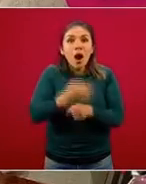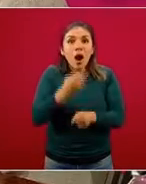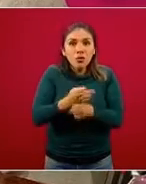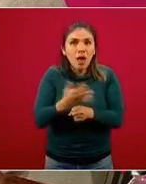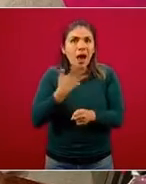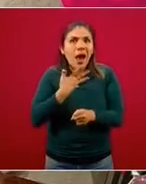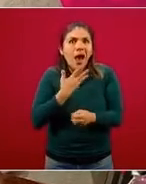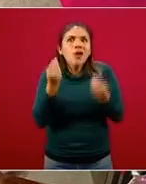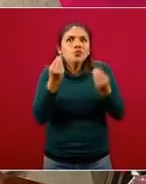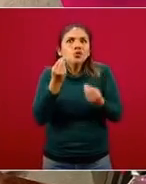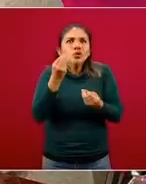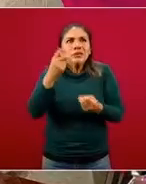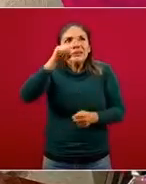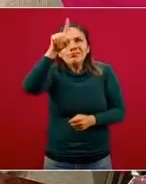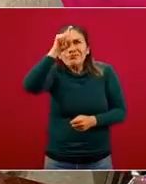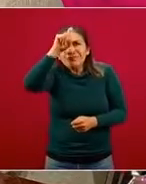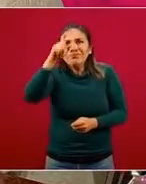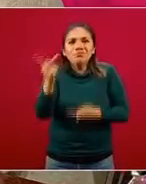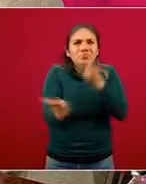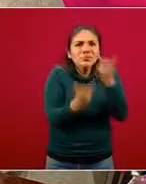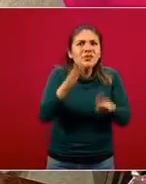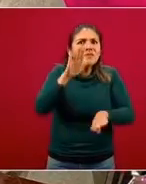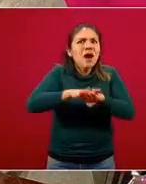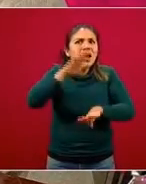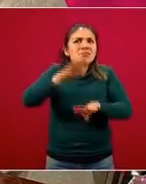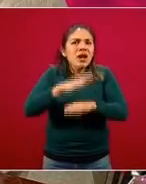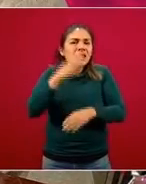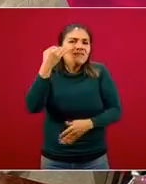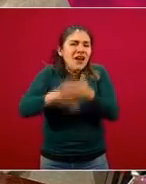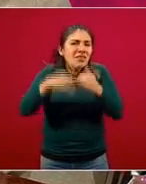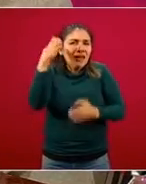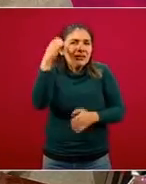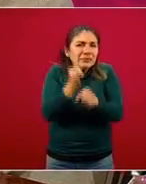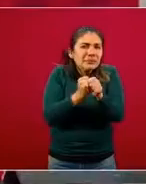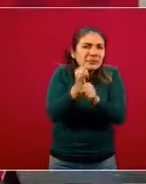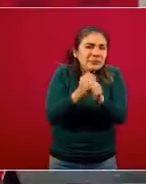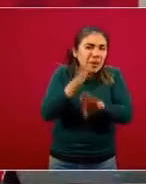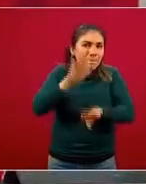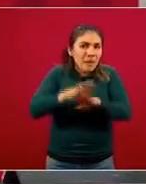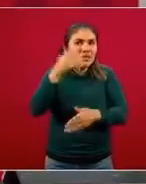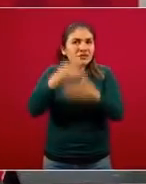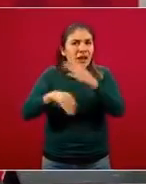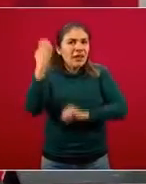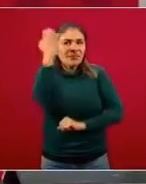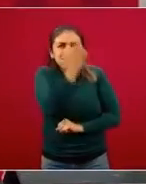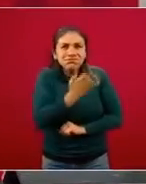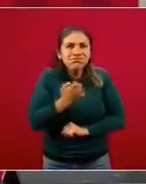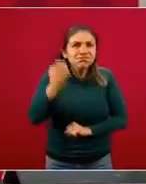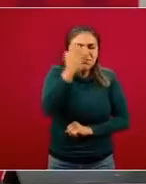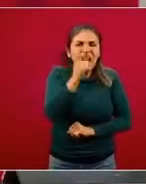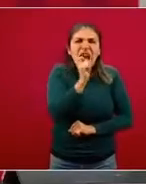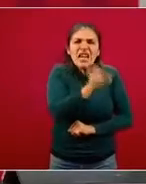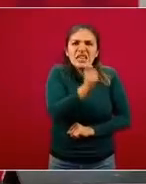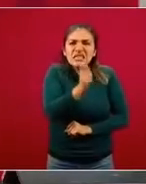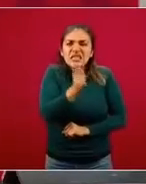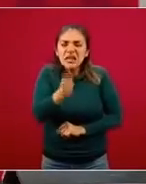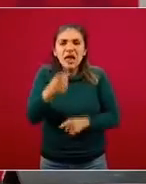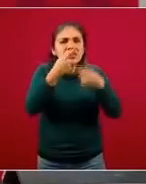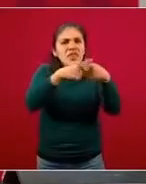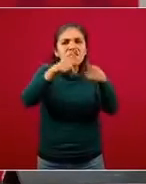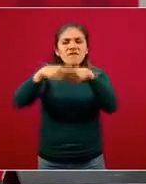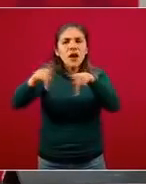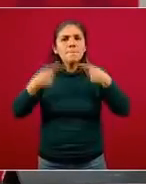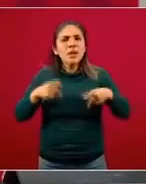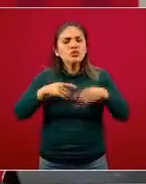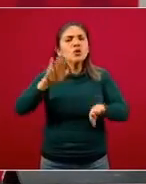pathology of this disease. There are many questions, many scientific questions that we still don't have answers to. So we